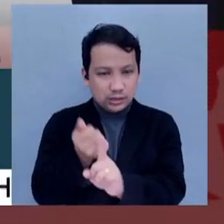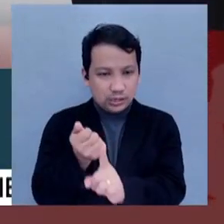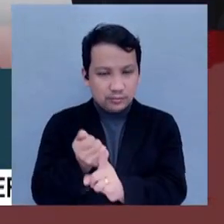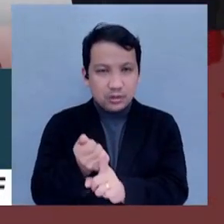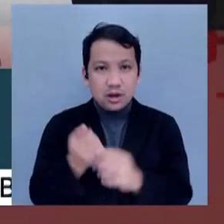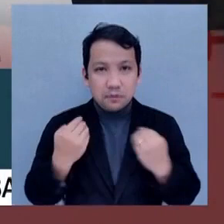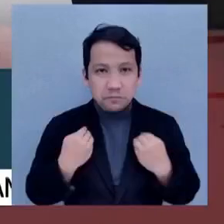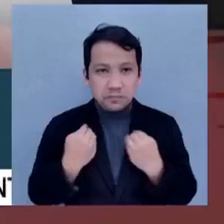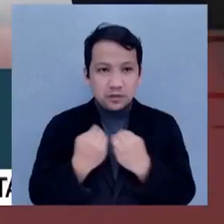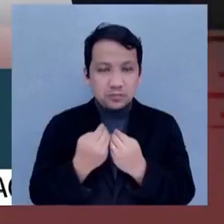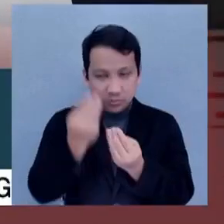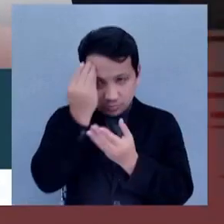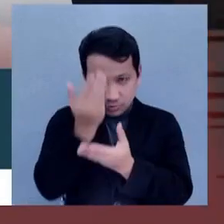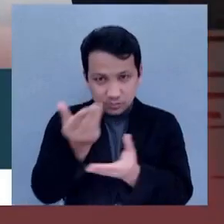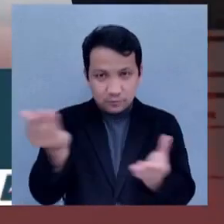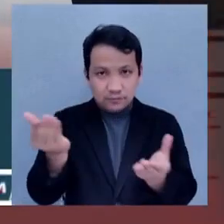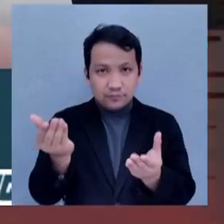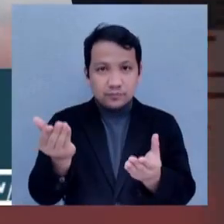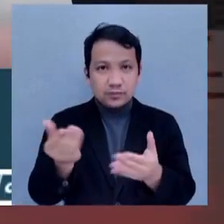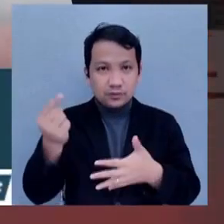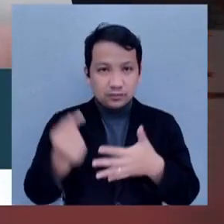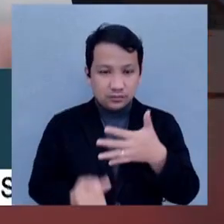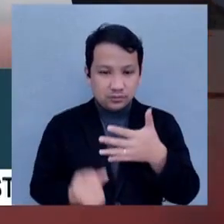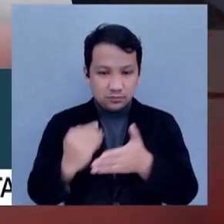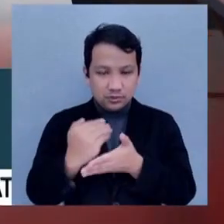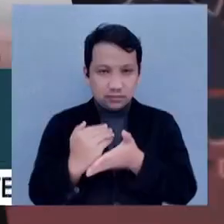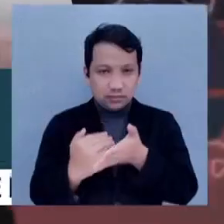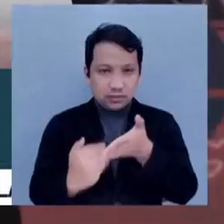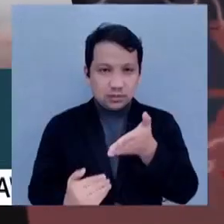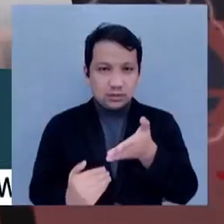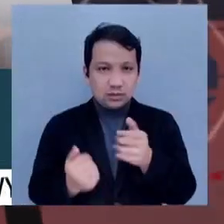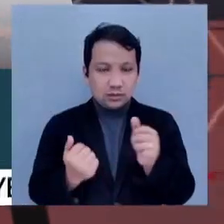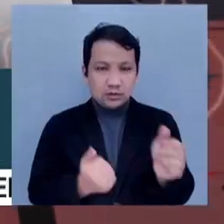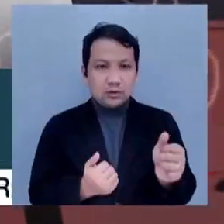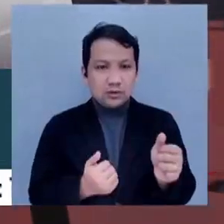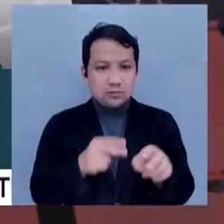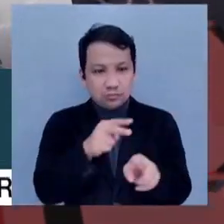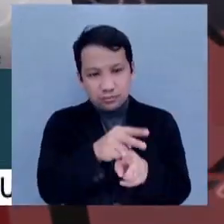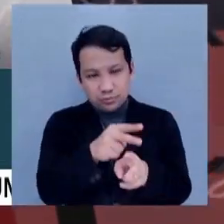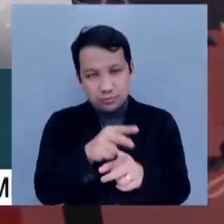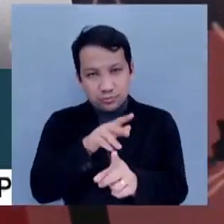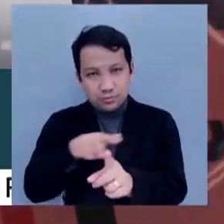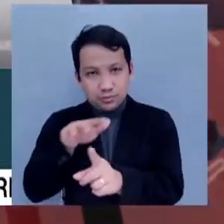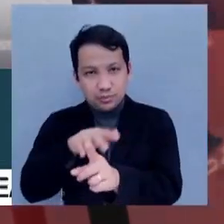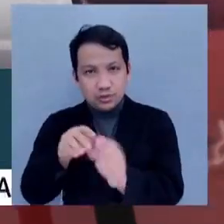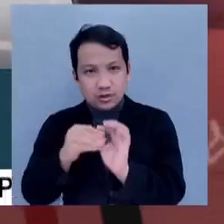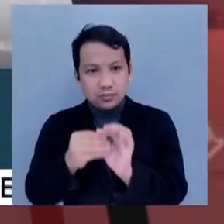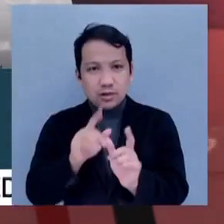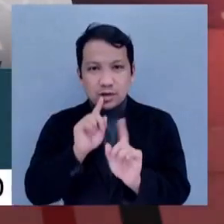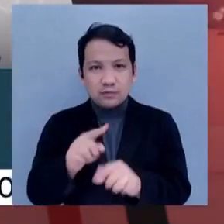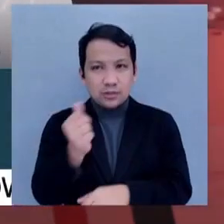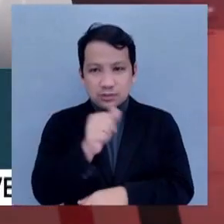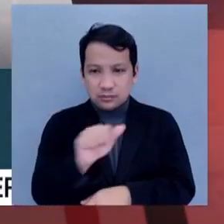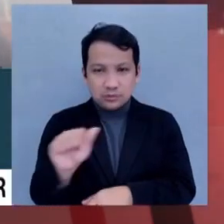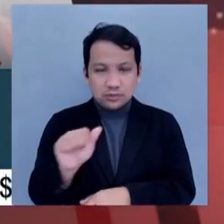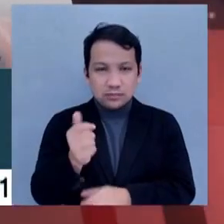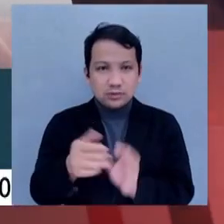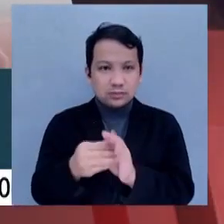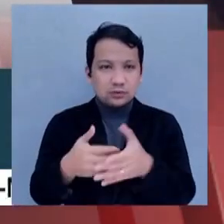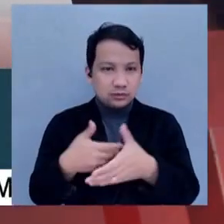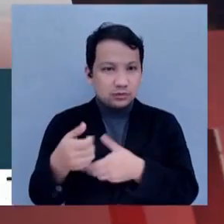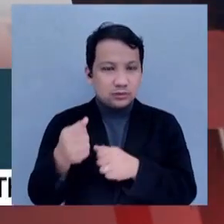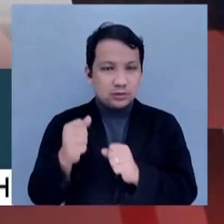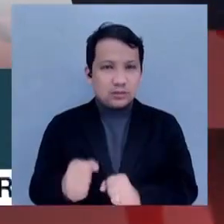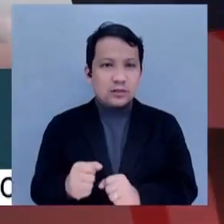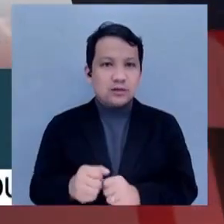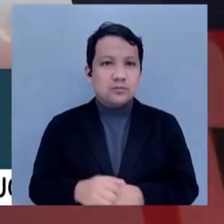advised to take the following steps as a precaution. Monitor their credit reports for any unauthorized activity. Place a fraud alert